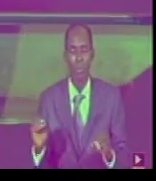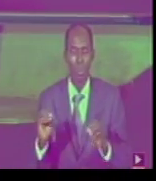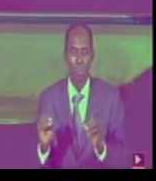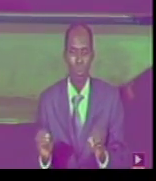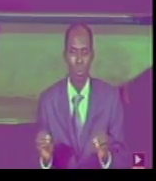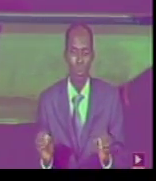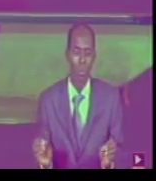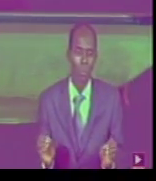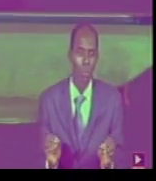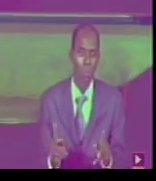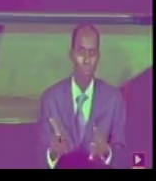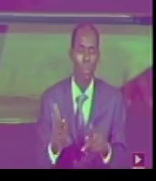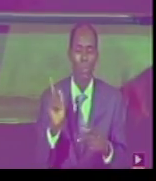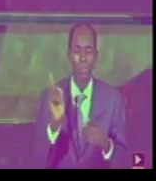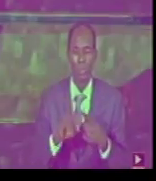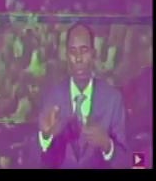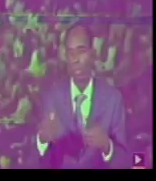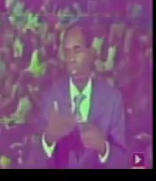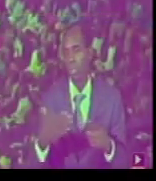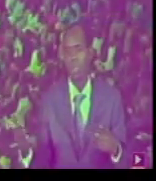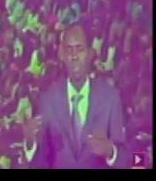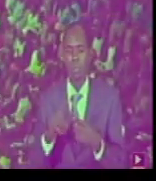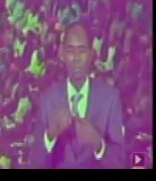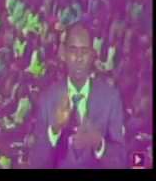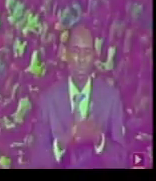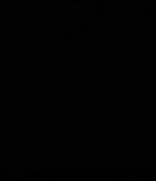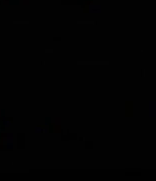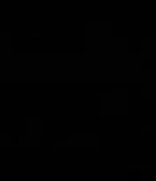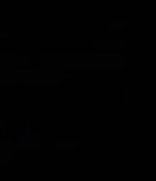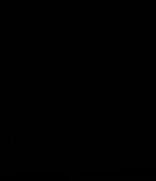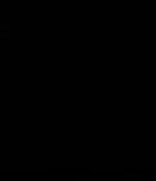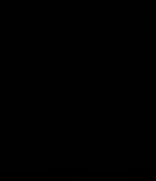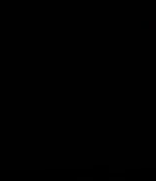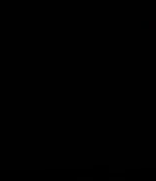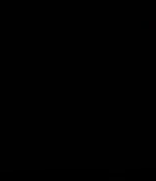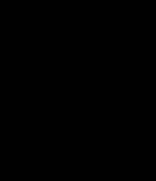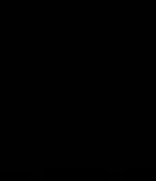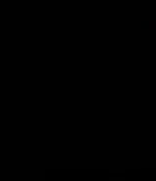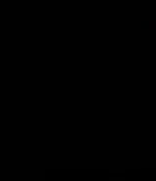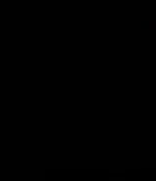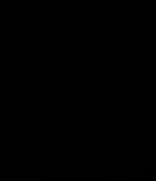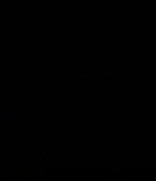things unto you in Jesus' name. If you be willing and